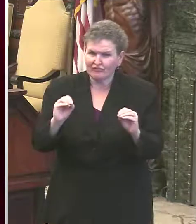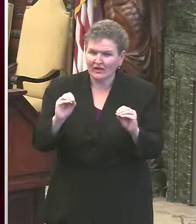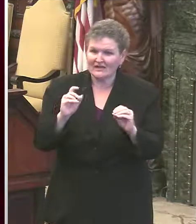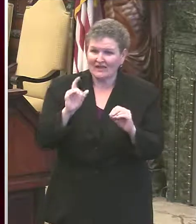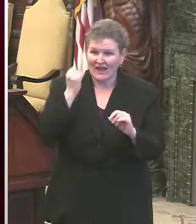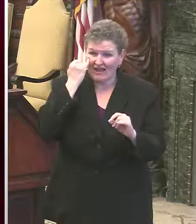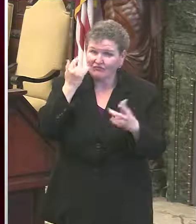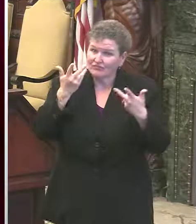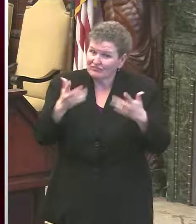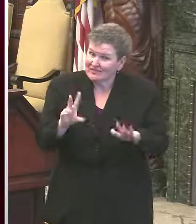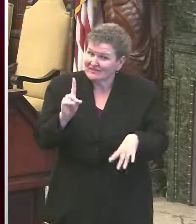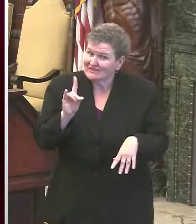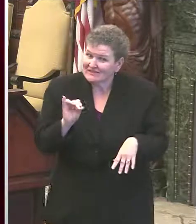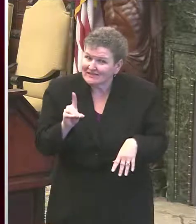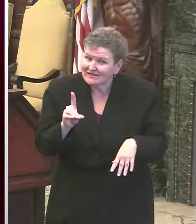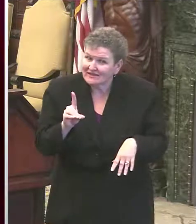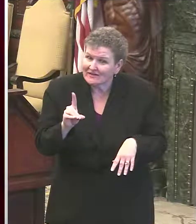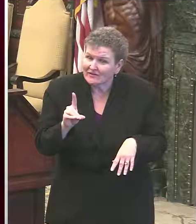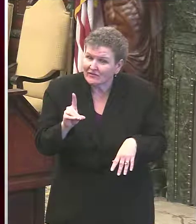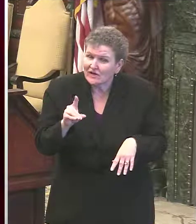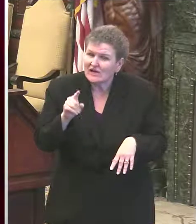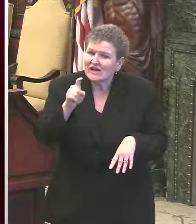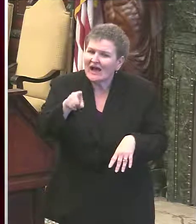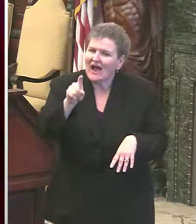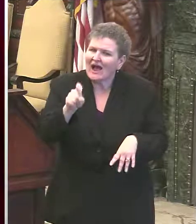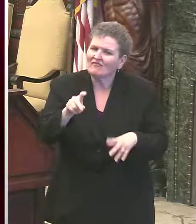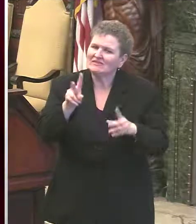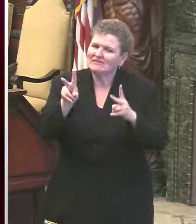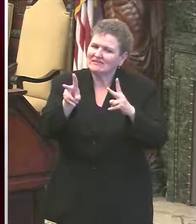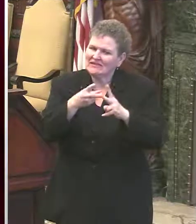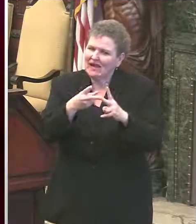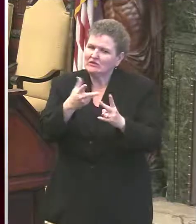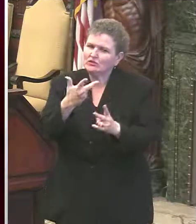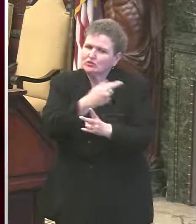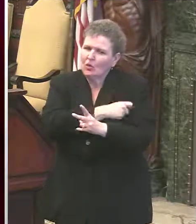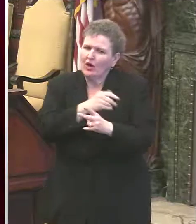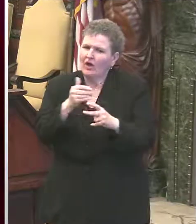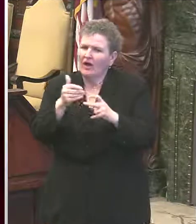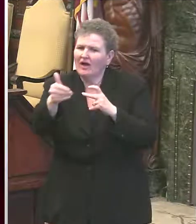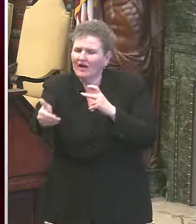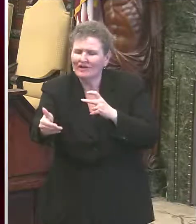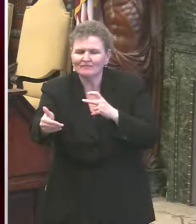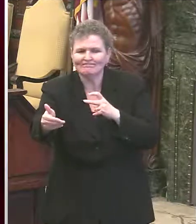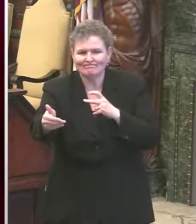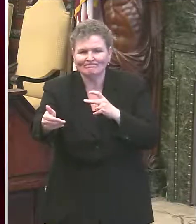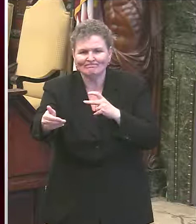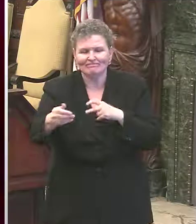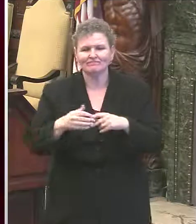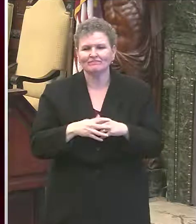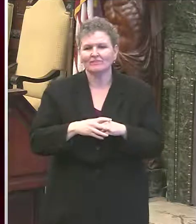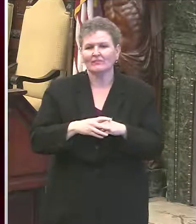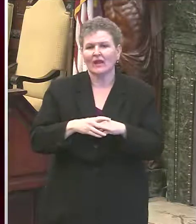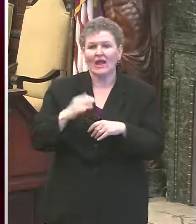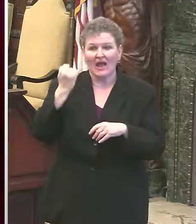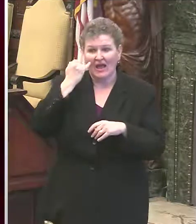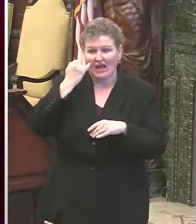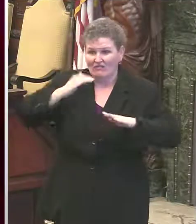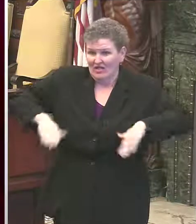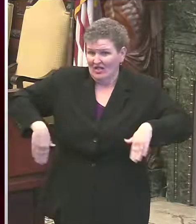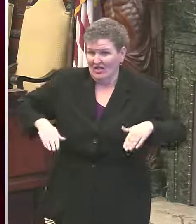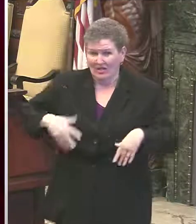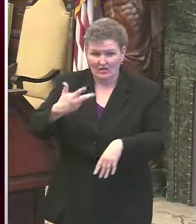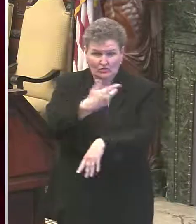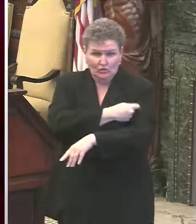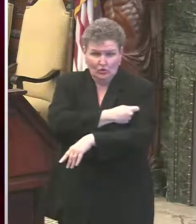able to give them their second dose 3 weeks later. So for anyone, if you have not already gotten your first dose at the Convention Center, don't come to the Convention